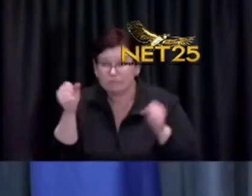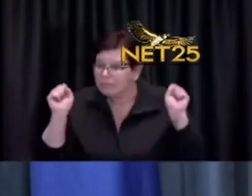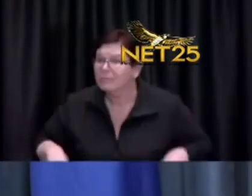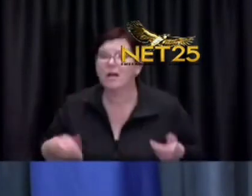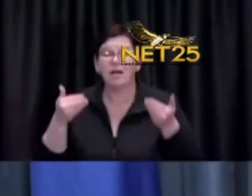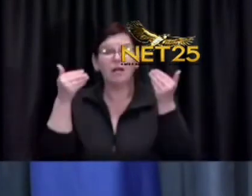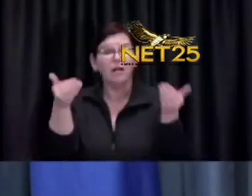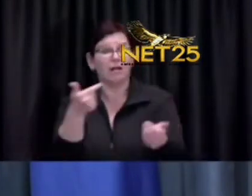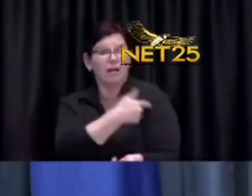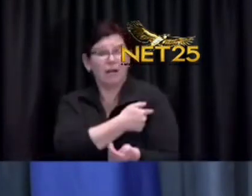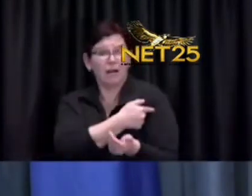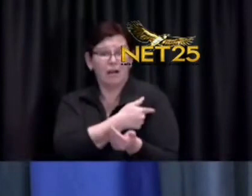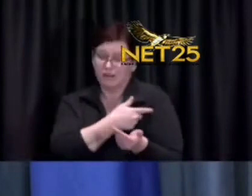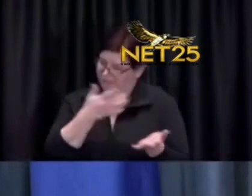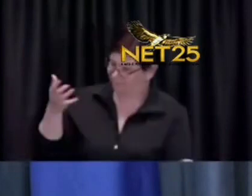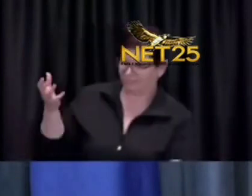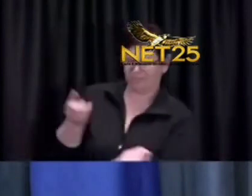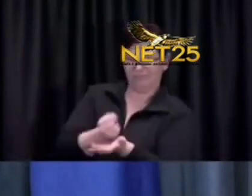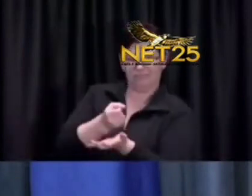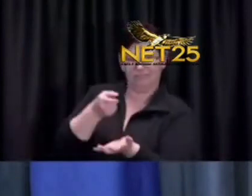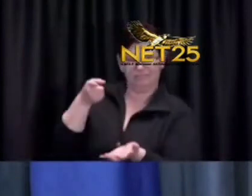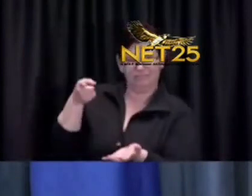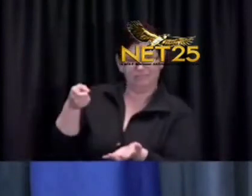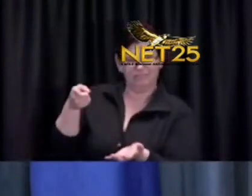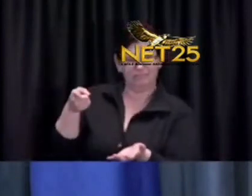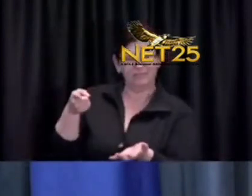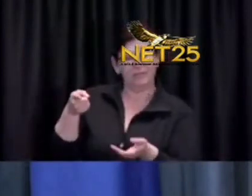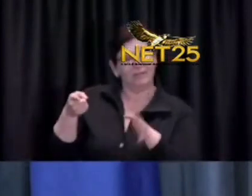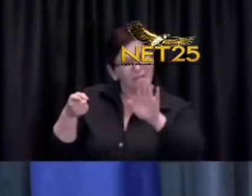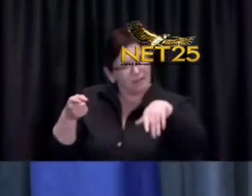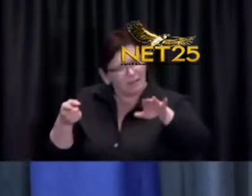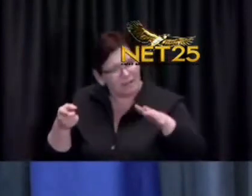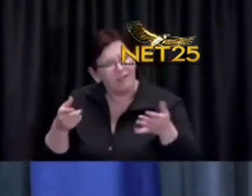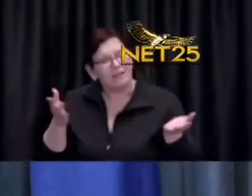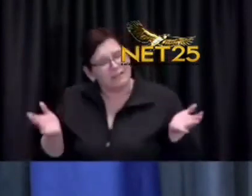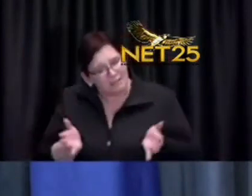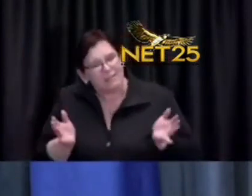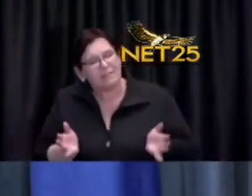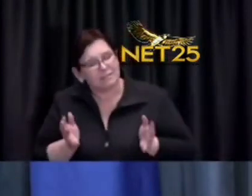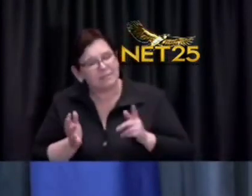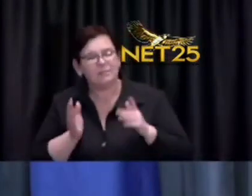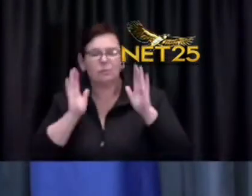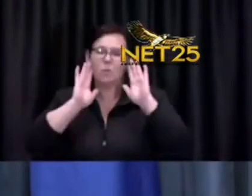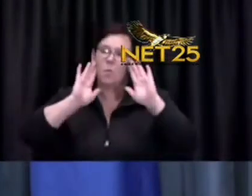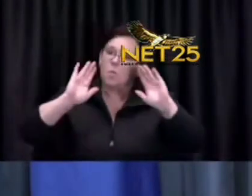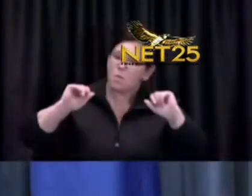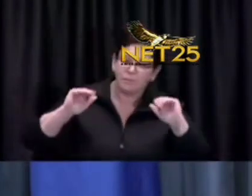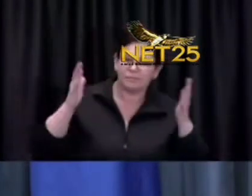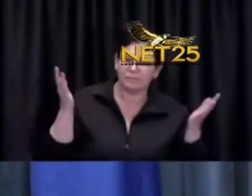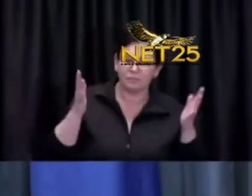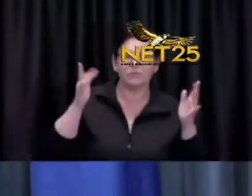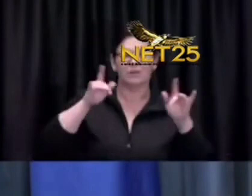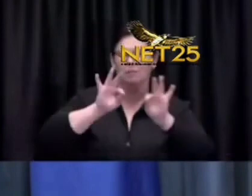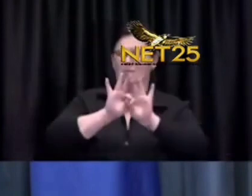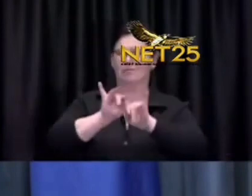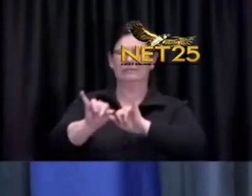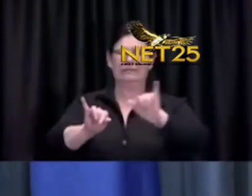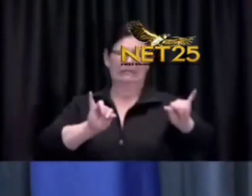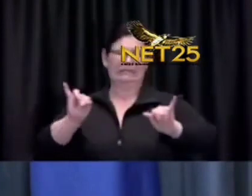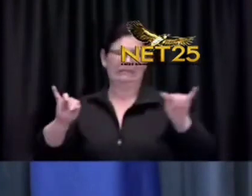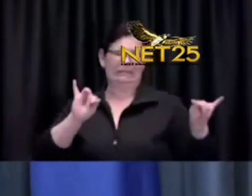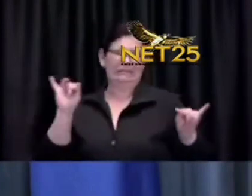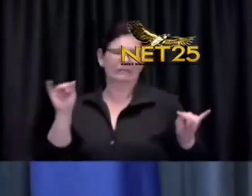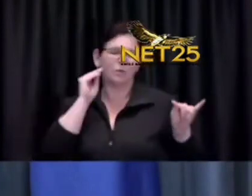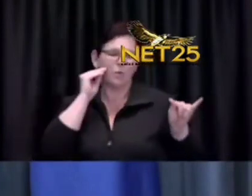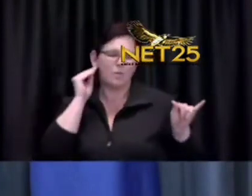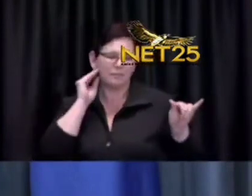also really encouraging people and hoping that people do respect that stay-at-home order and